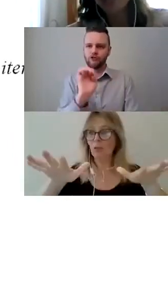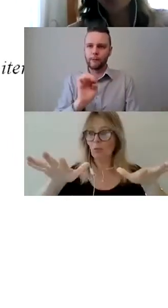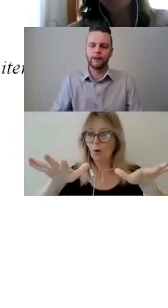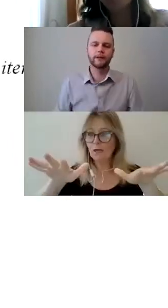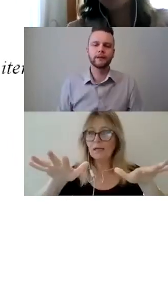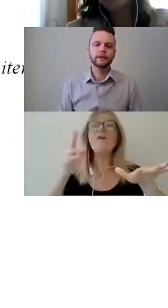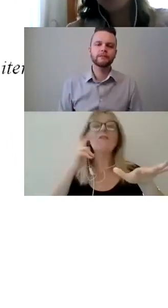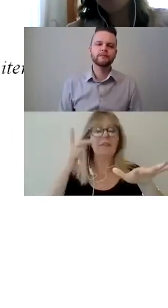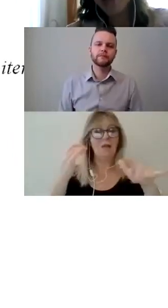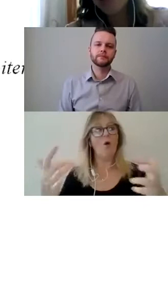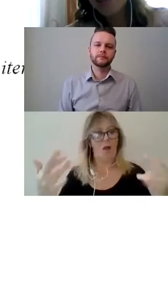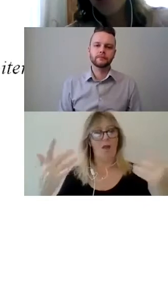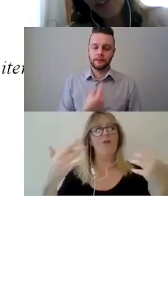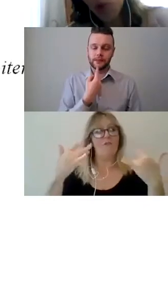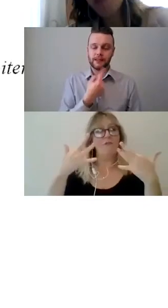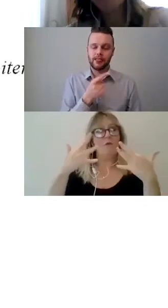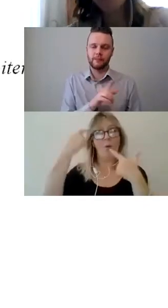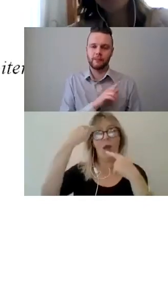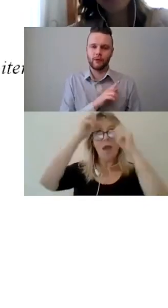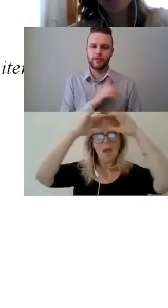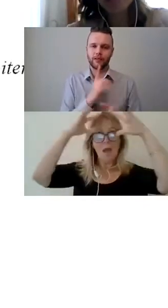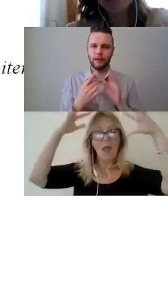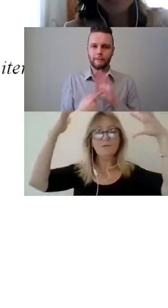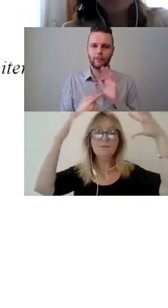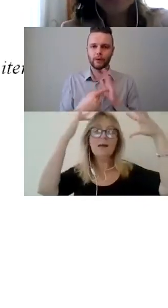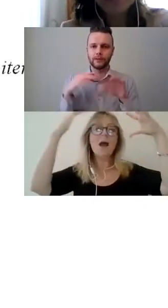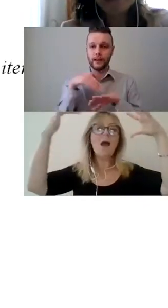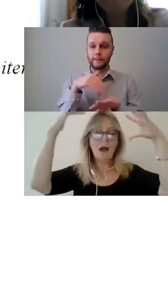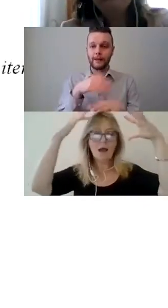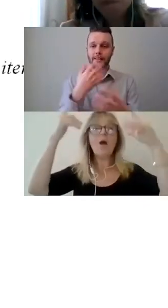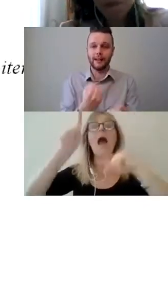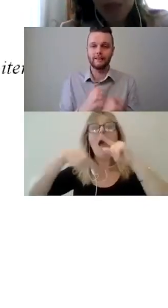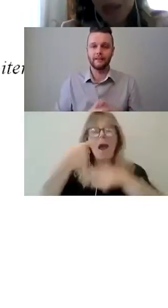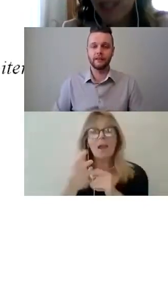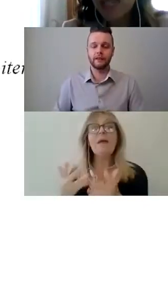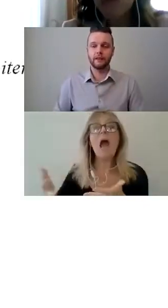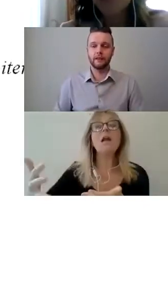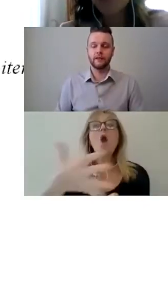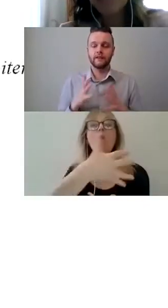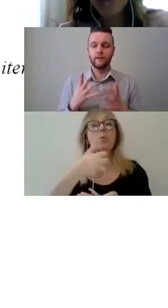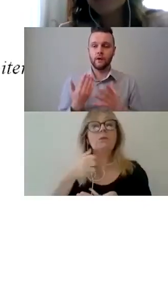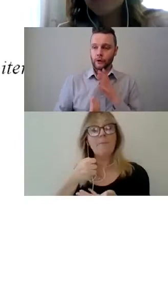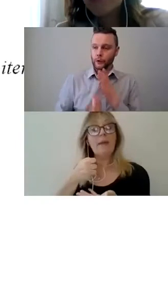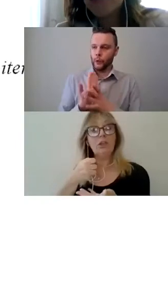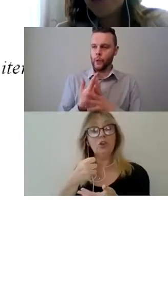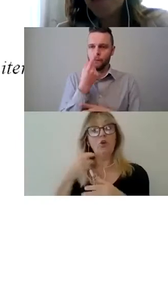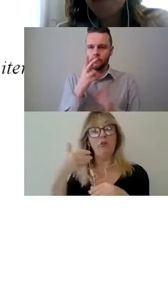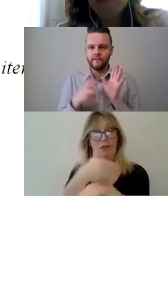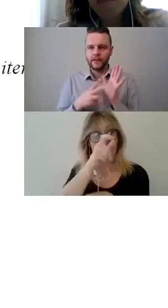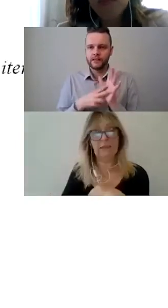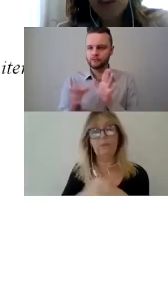I'm saying all this because this has an important impact on new forms of victim